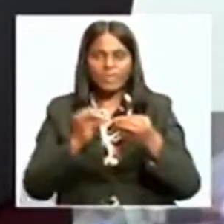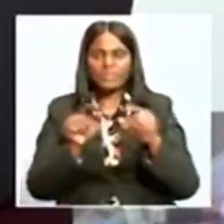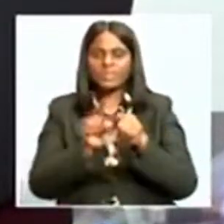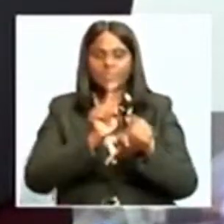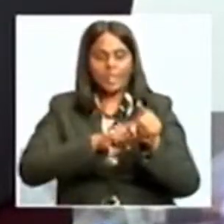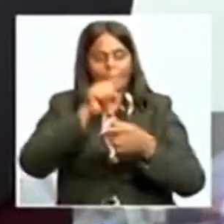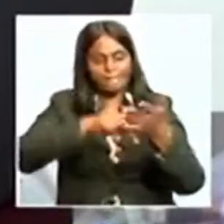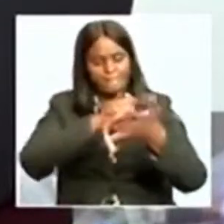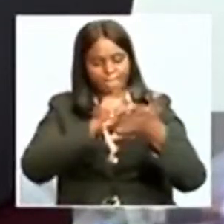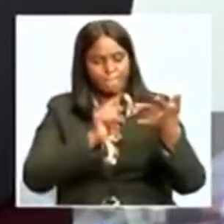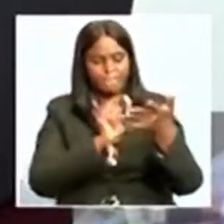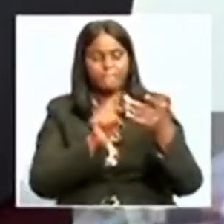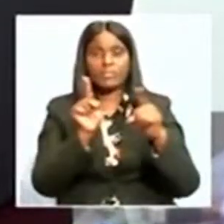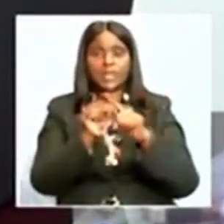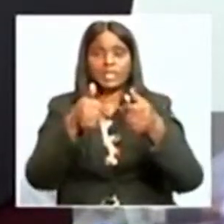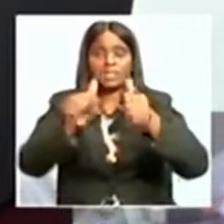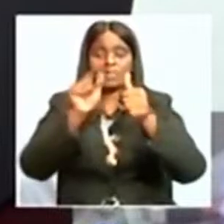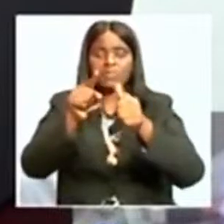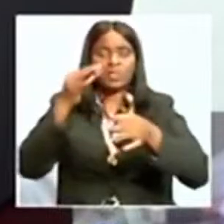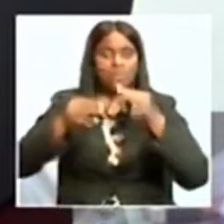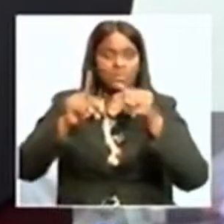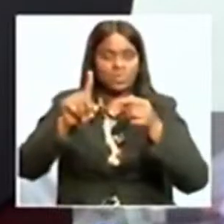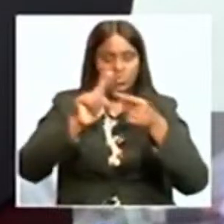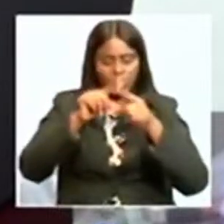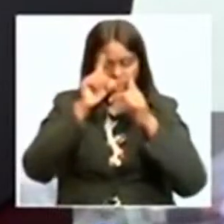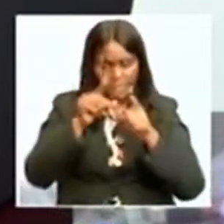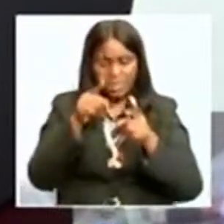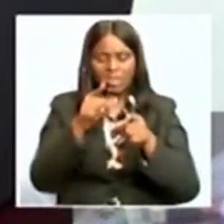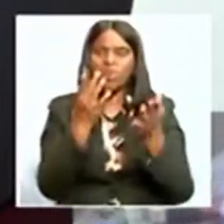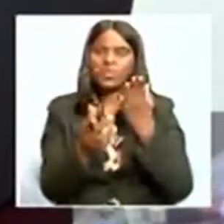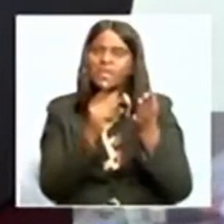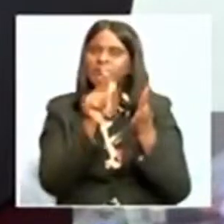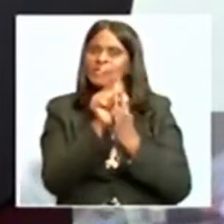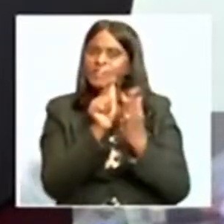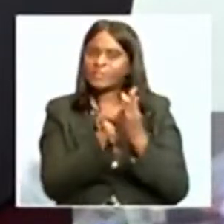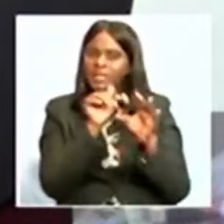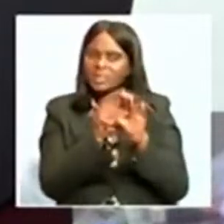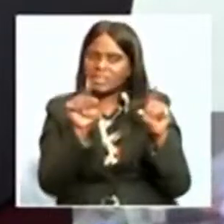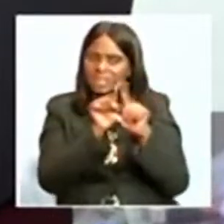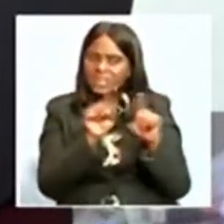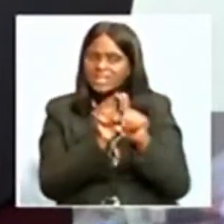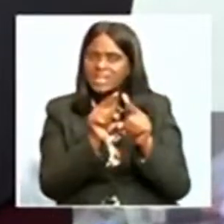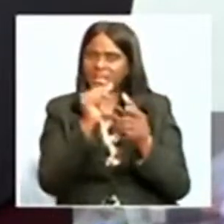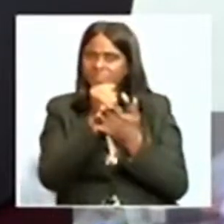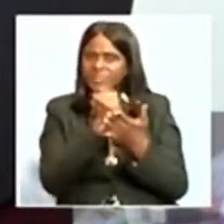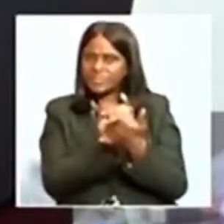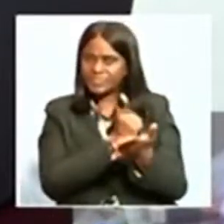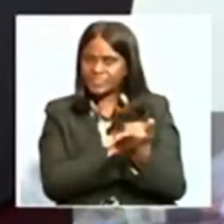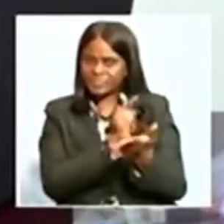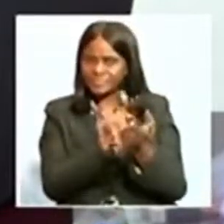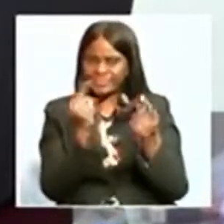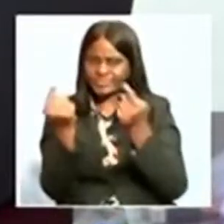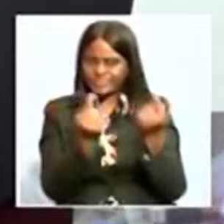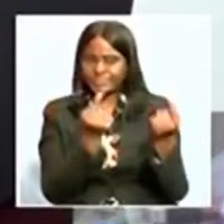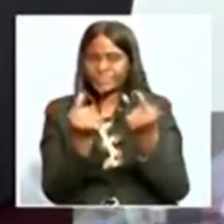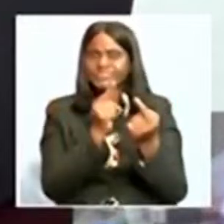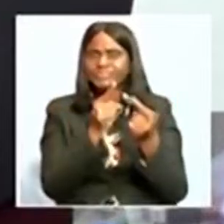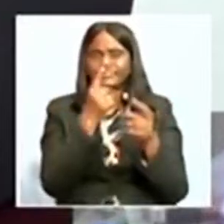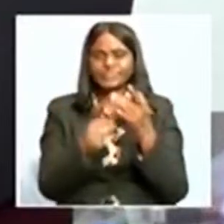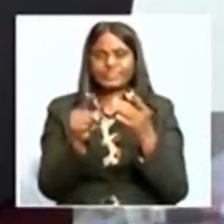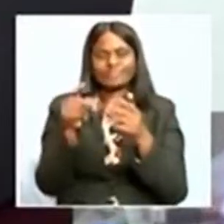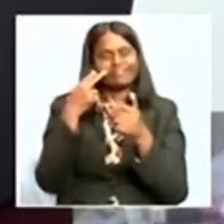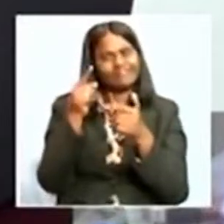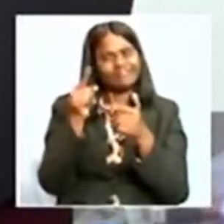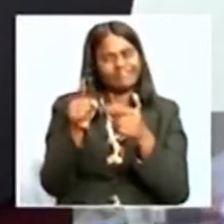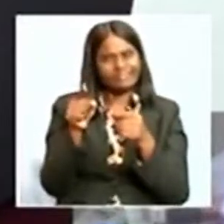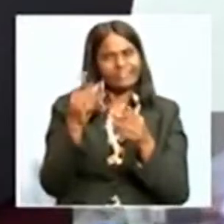this provision, it is up to the court to determine whether that act in that subject situation that is being looked